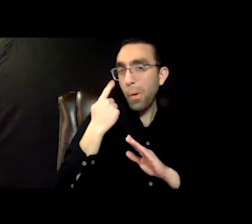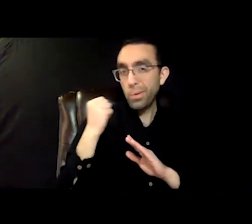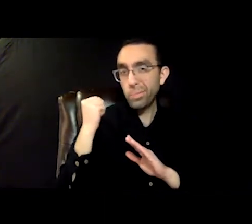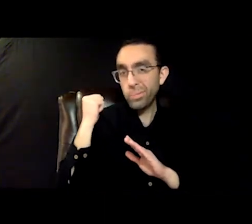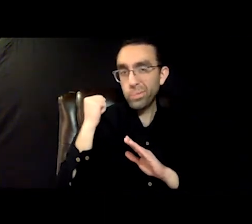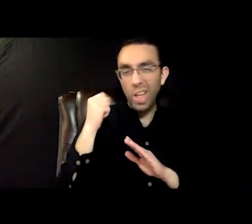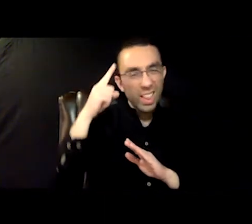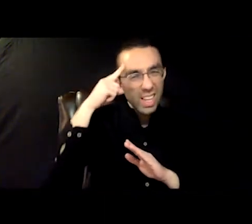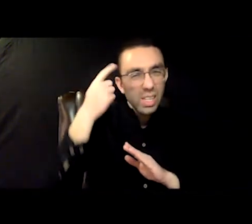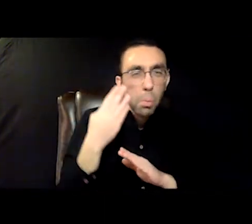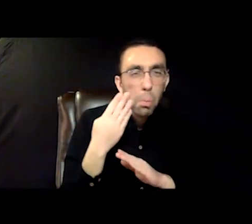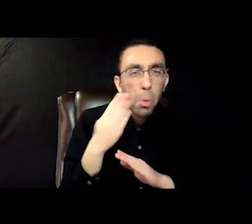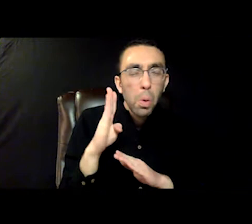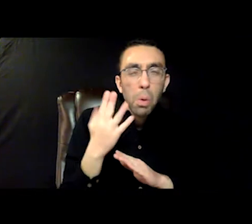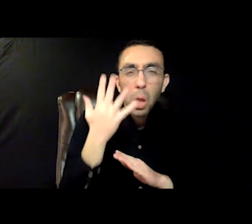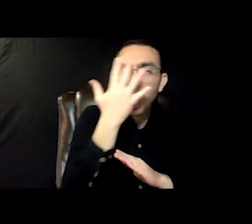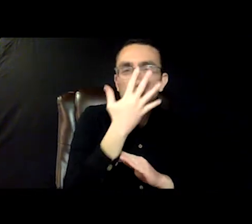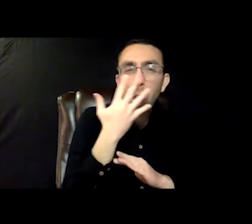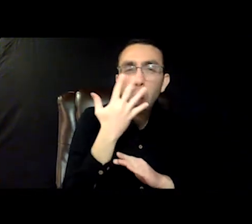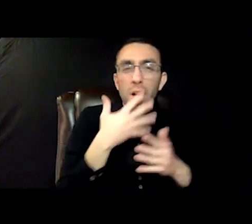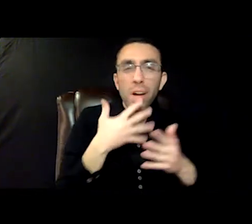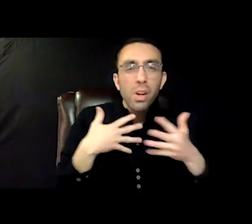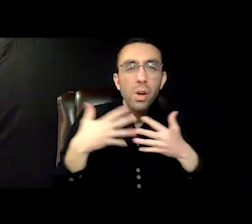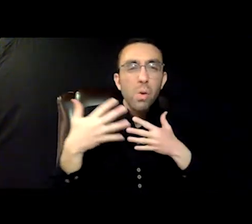I think it's blue, but it looks gray.